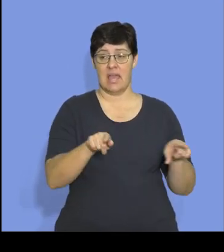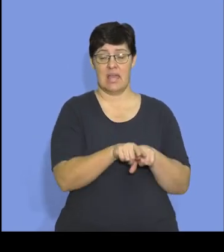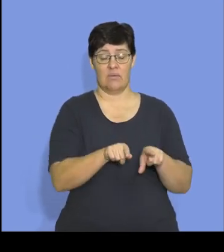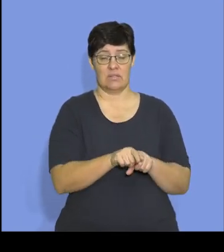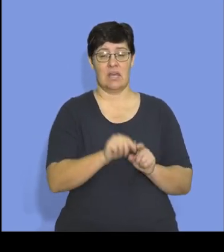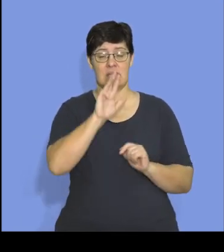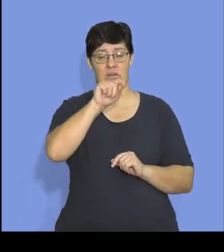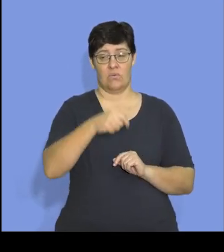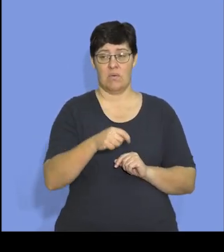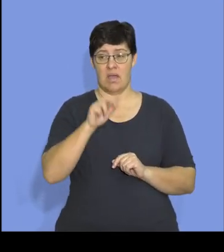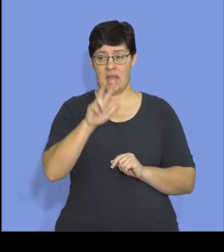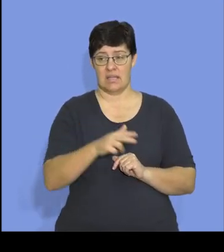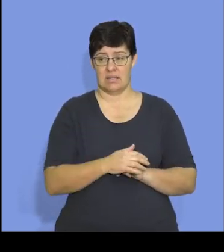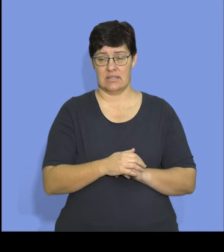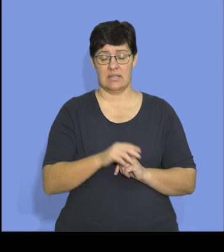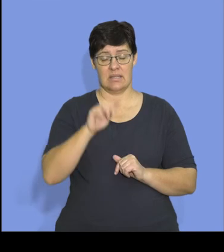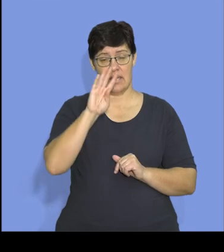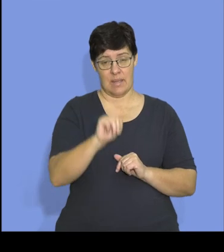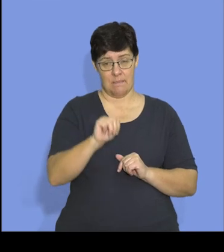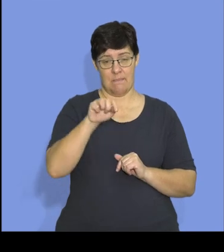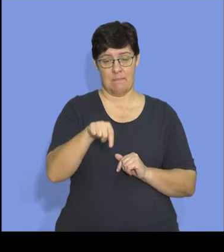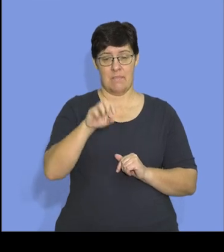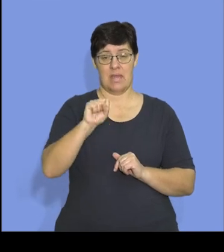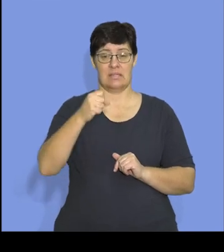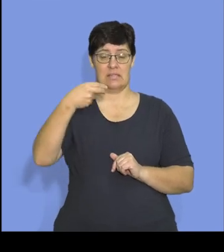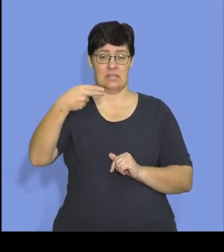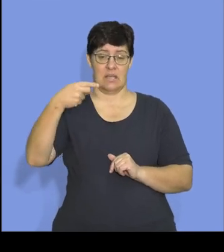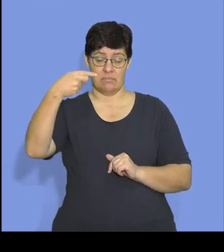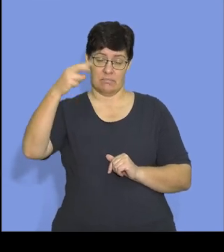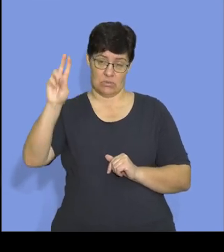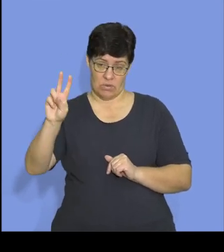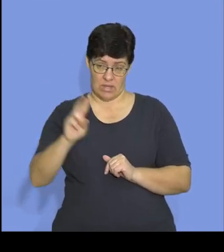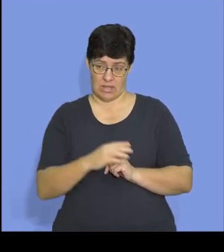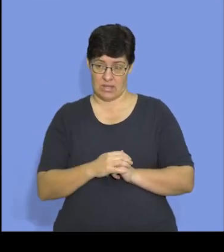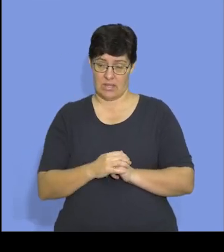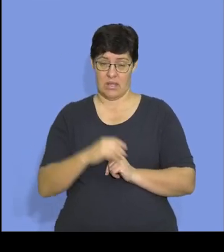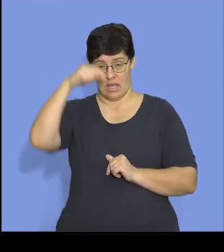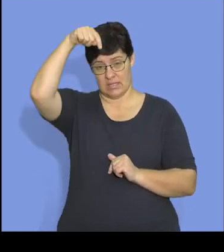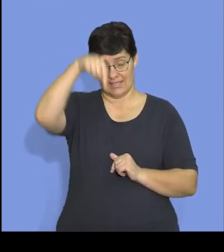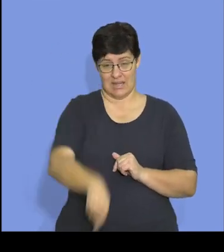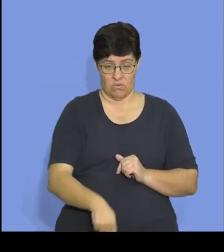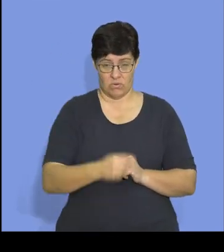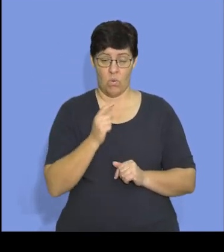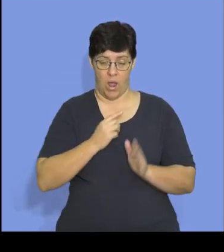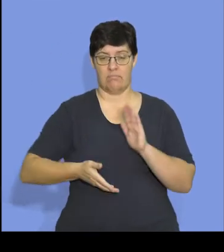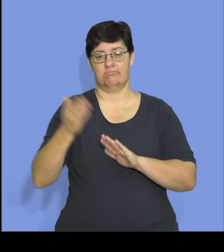minus, well, it's 9.8 meters per second squared, down. It's acceleration.